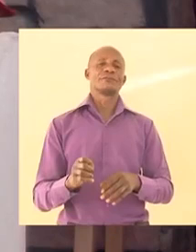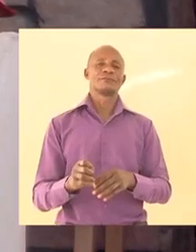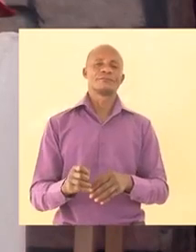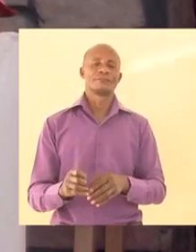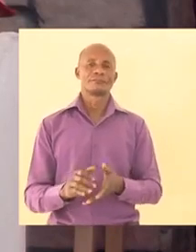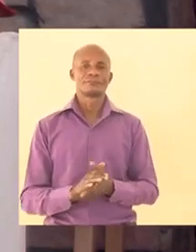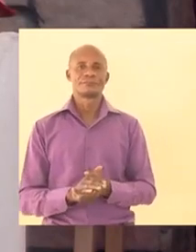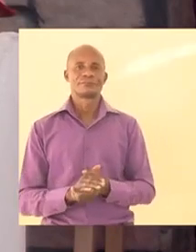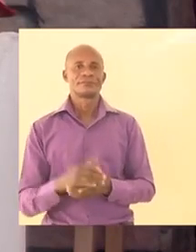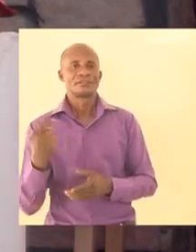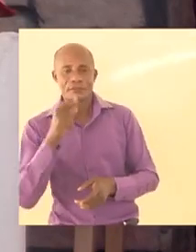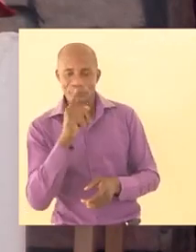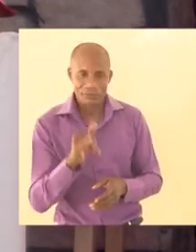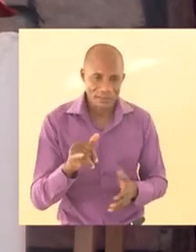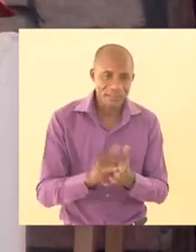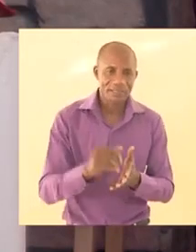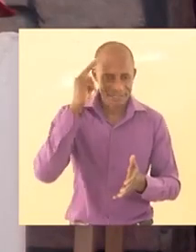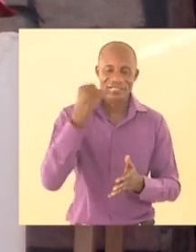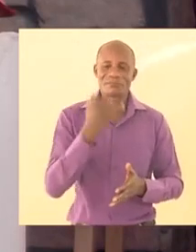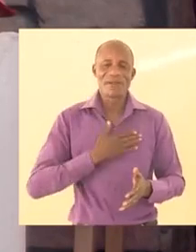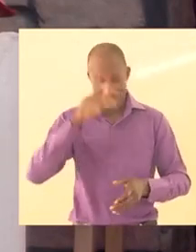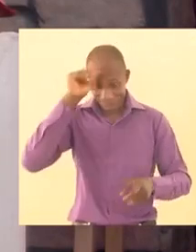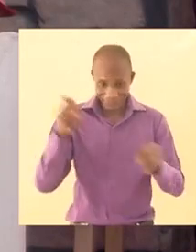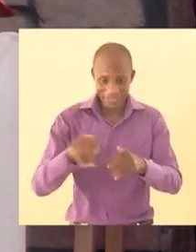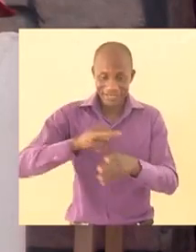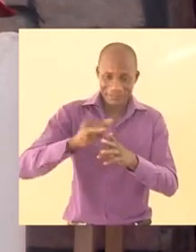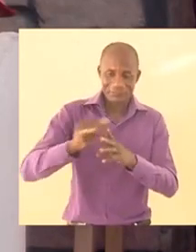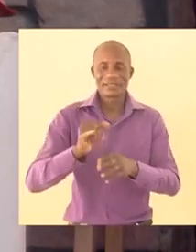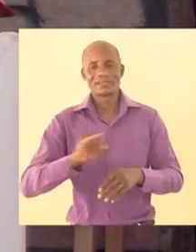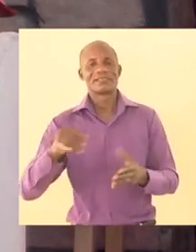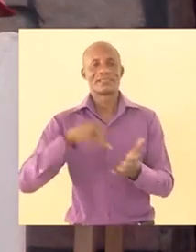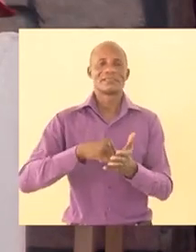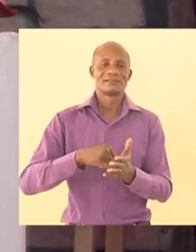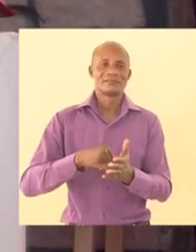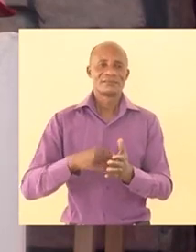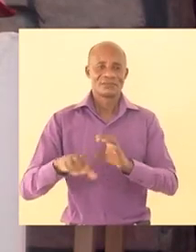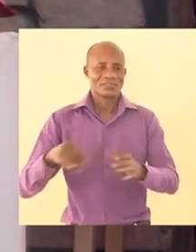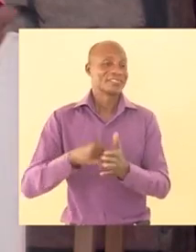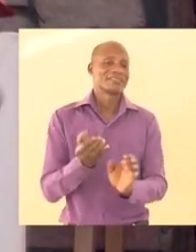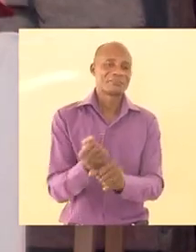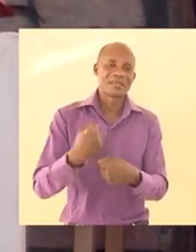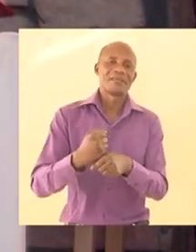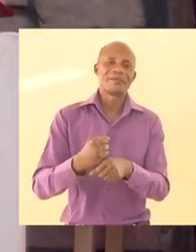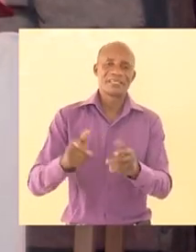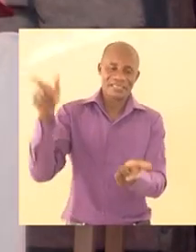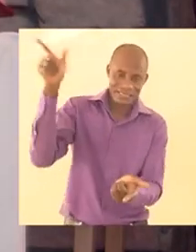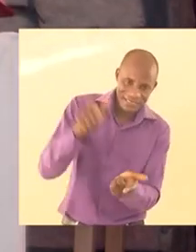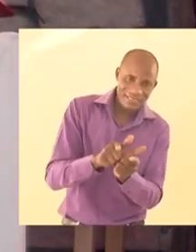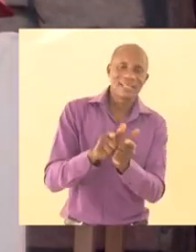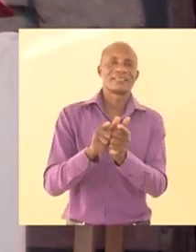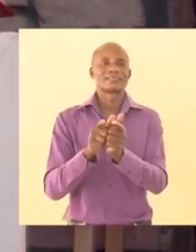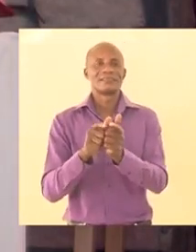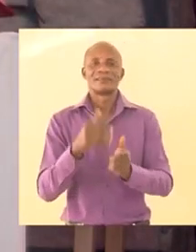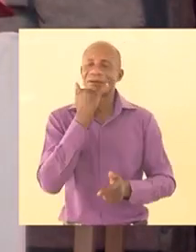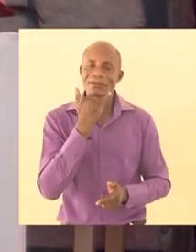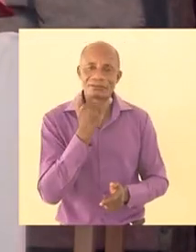perversion. The fact that it is my brother practicing it doesn't make it less of a perversion. The fact that my friend is practicing it doesn't make it